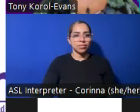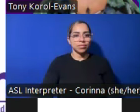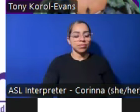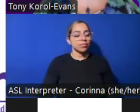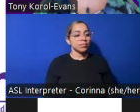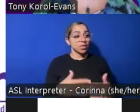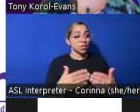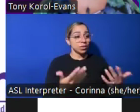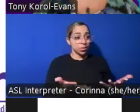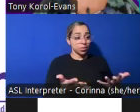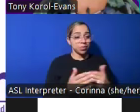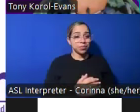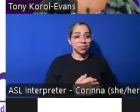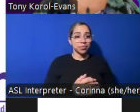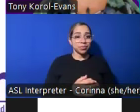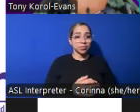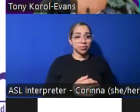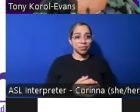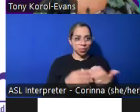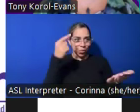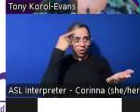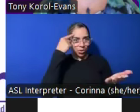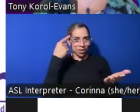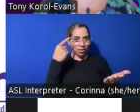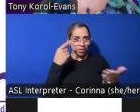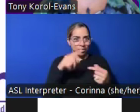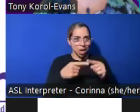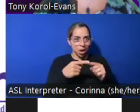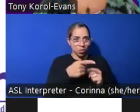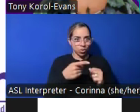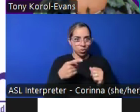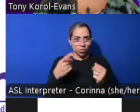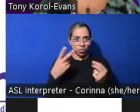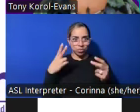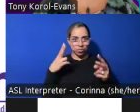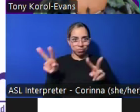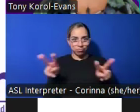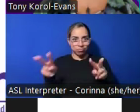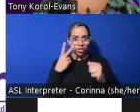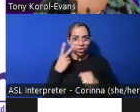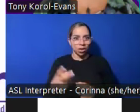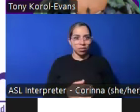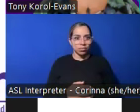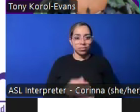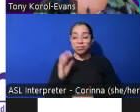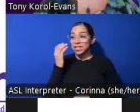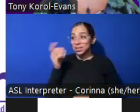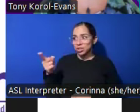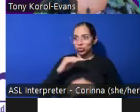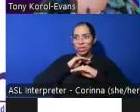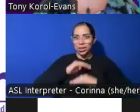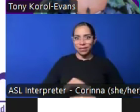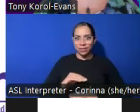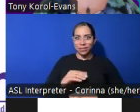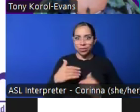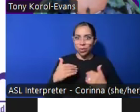So, what did you think about what you saw? I think she looked relieved to have information and to get her